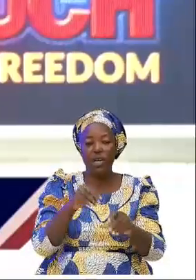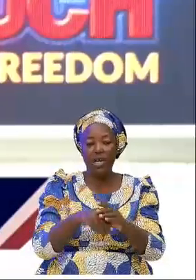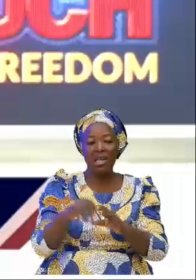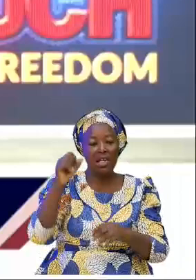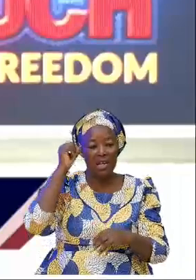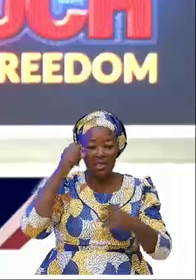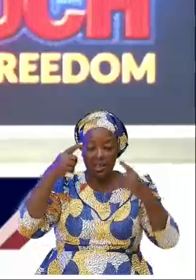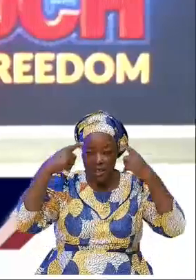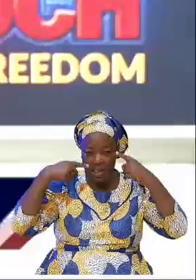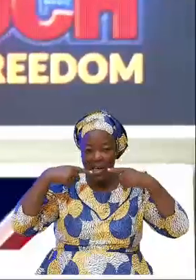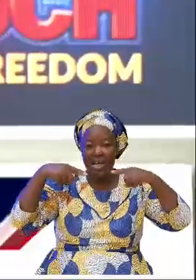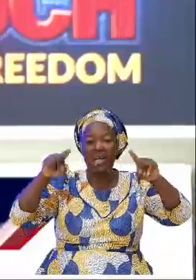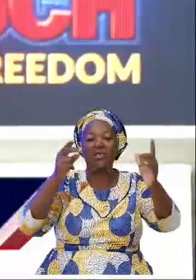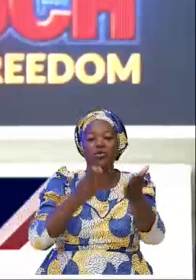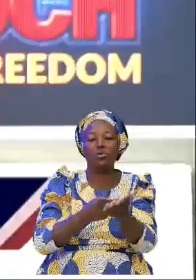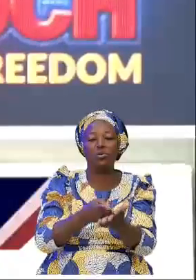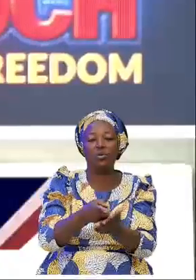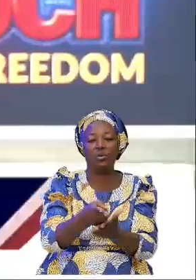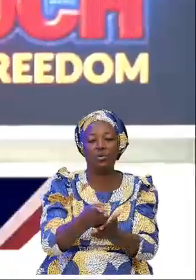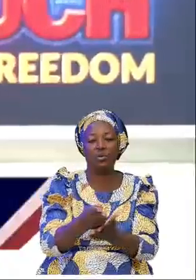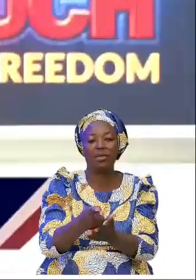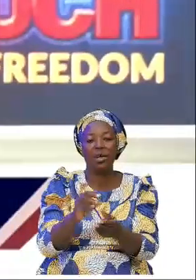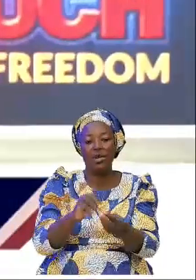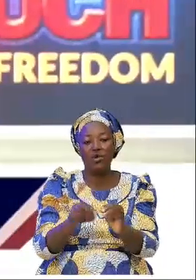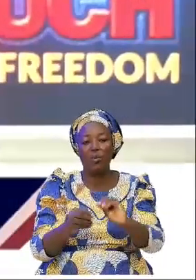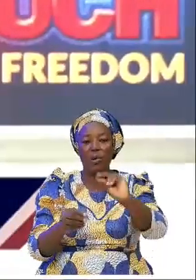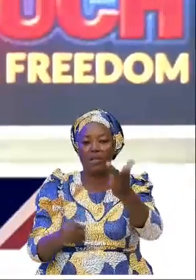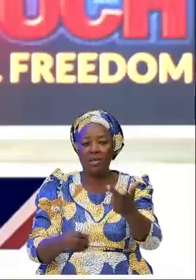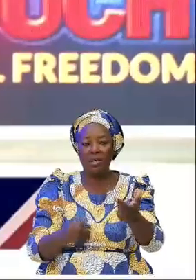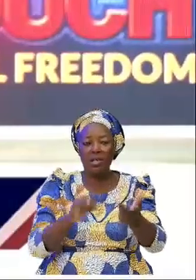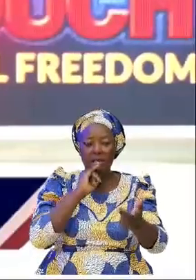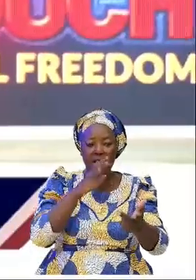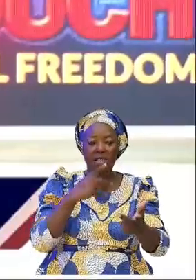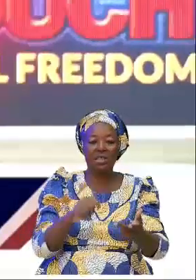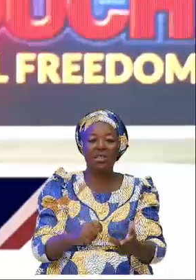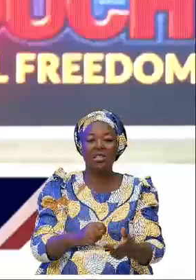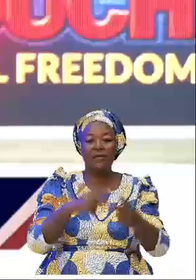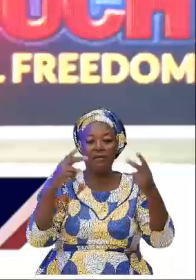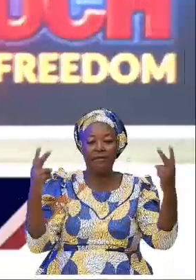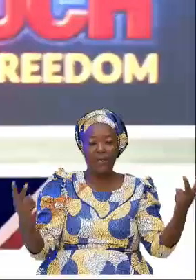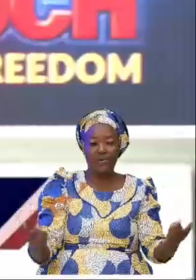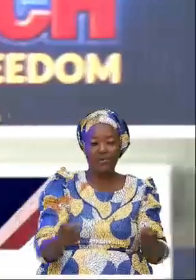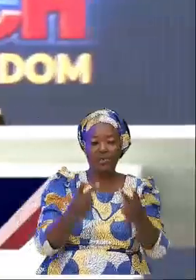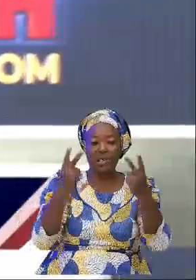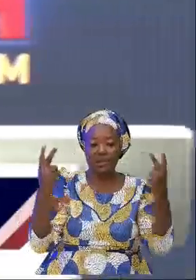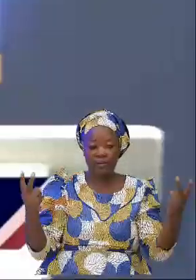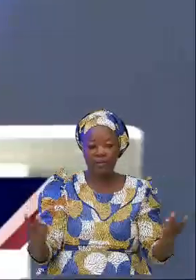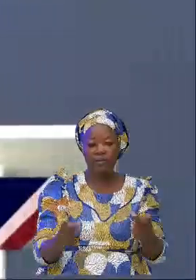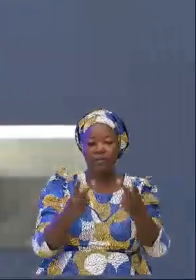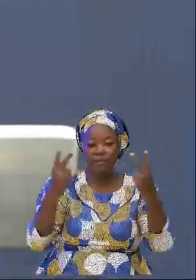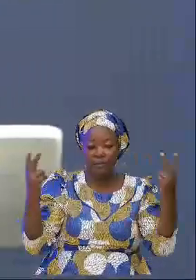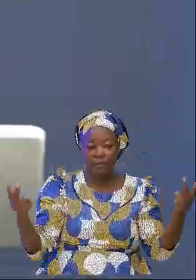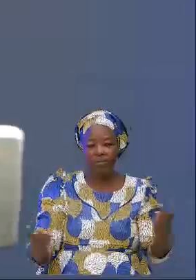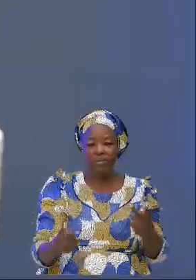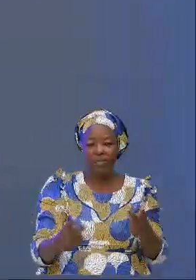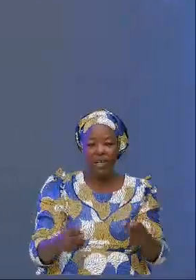truth. Trust in the virtue in his declared truth. Number three, and the